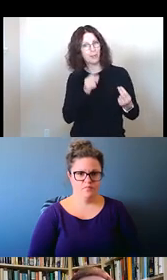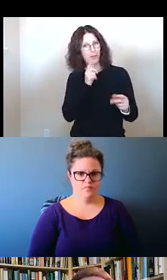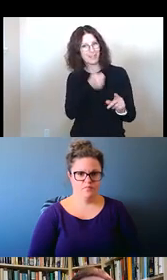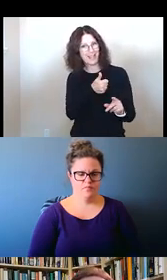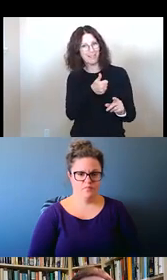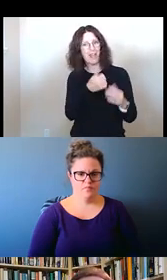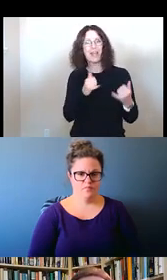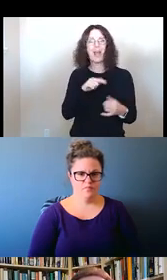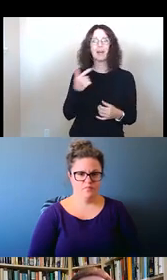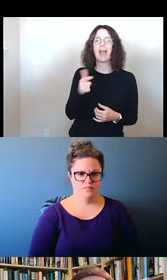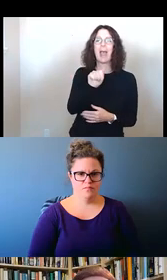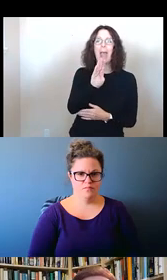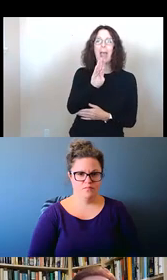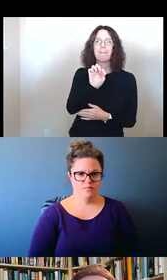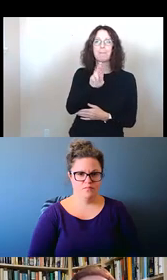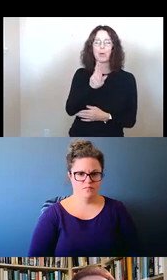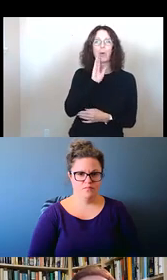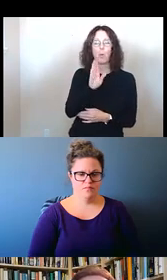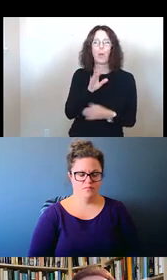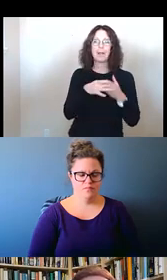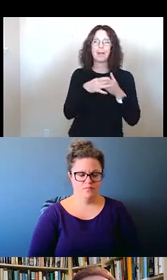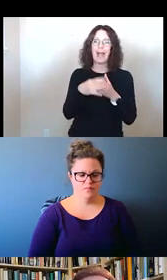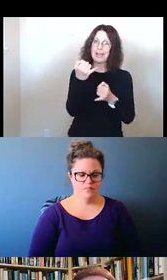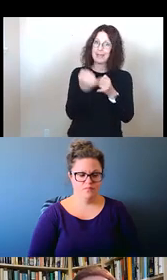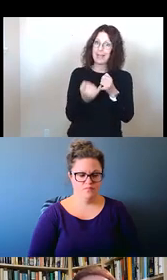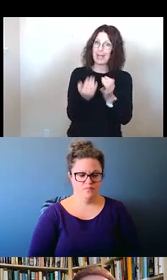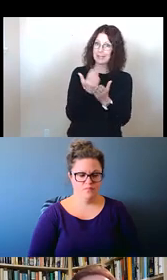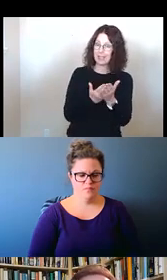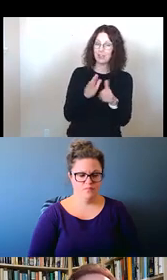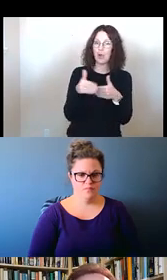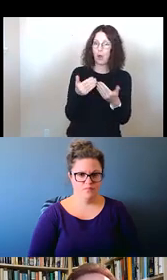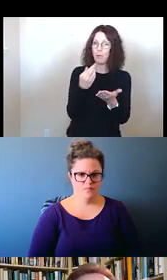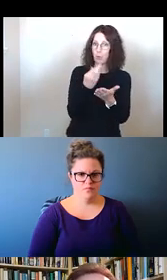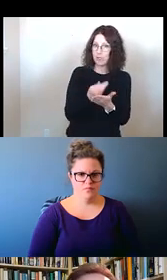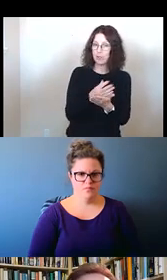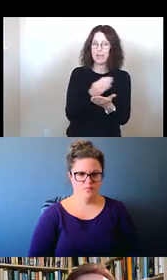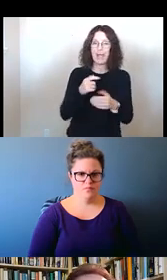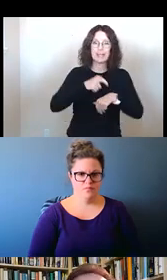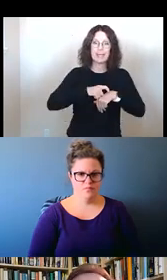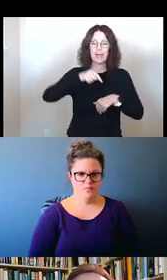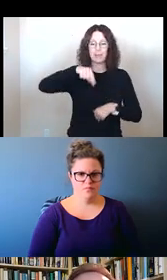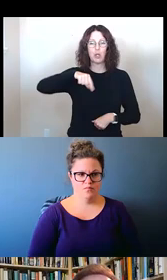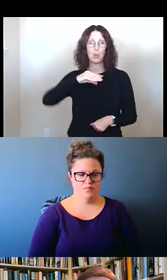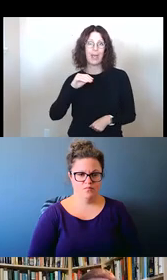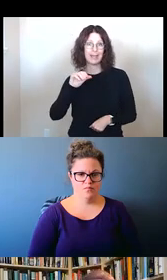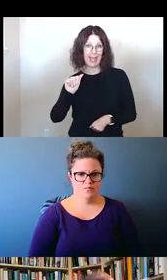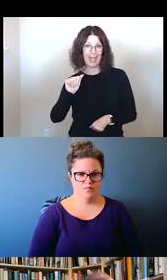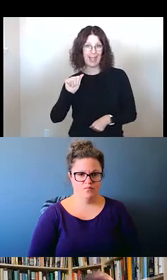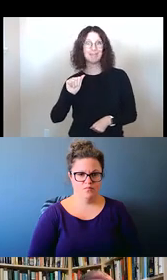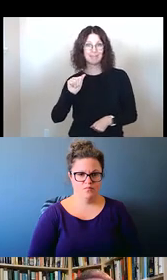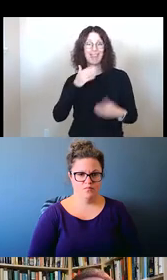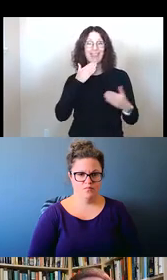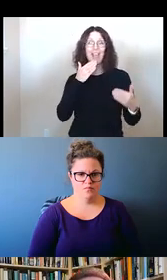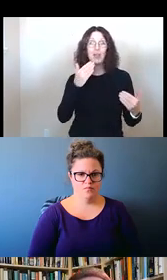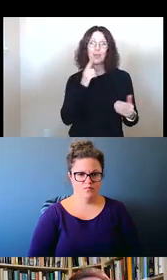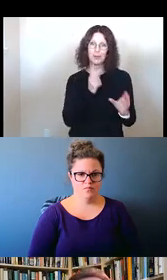through the final section and offer some resources. And if you have questions, please add them to the Q&A. Thanks